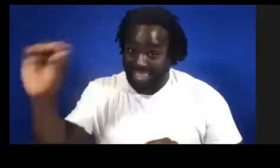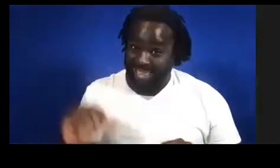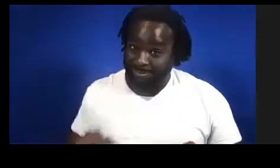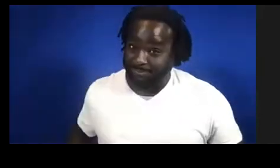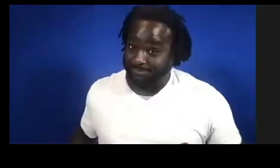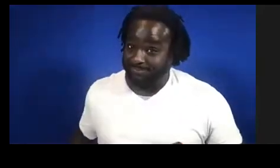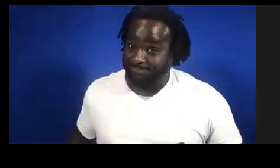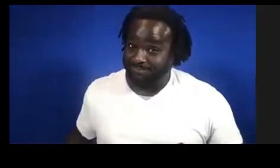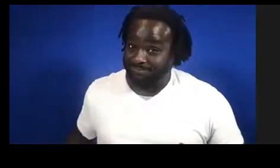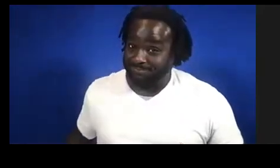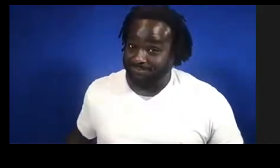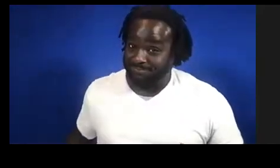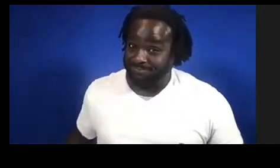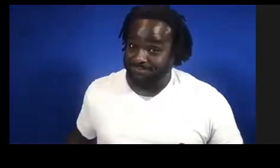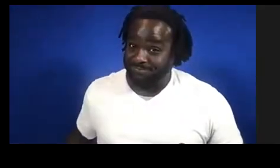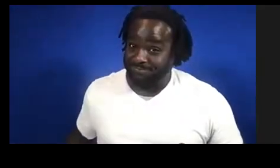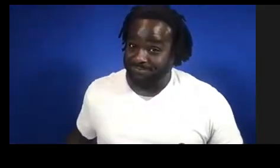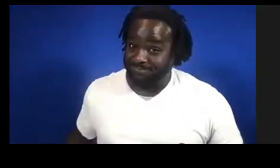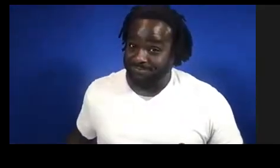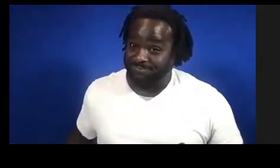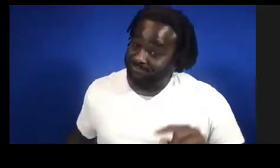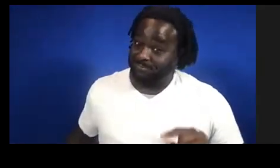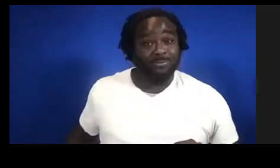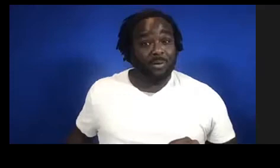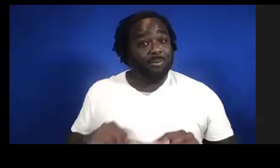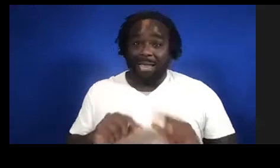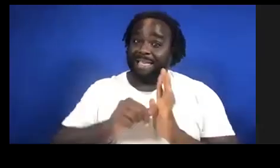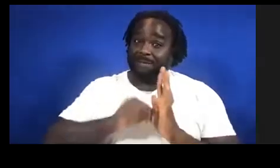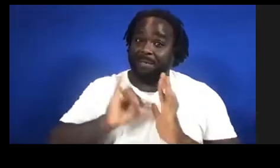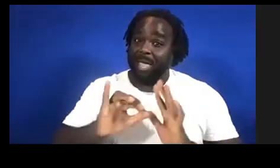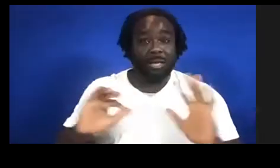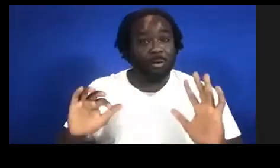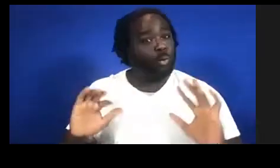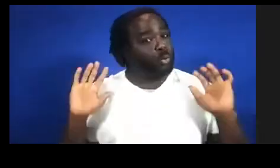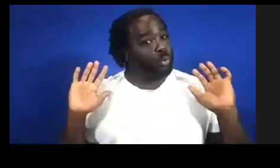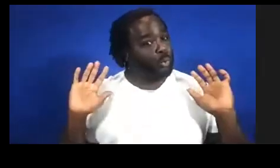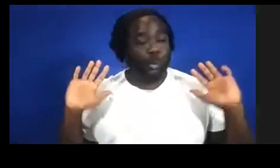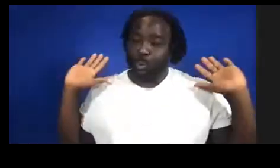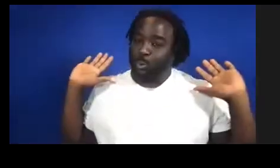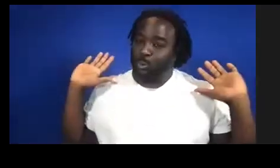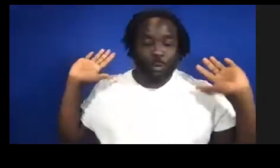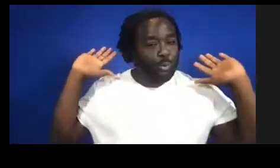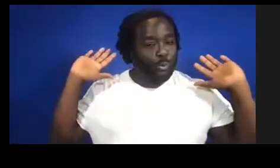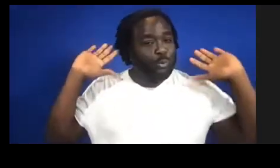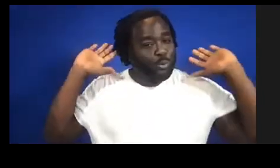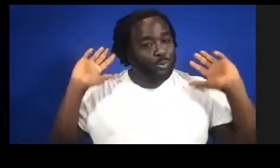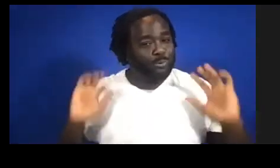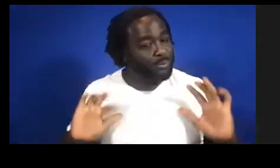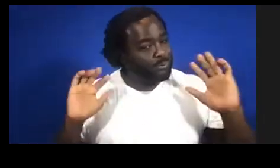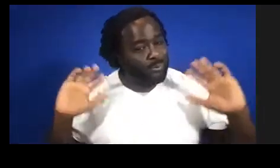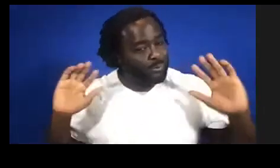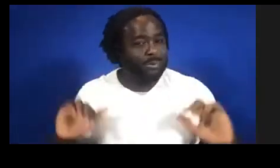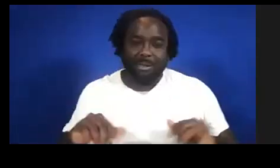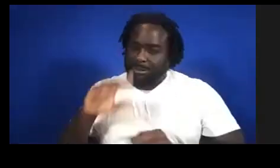It's not very often that we hear doctors associated with a Black man, right? So we got to remember them